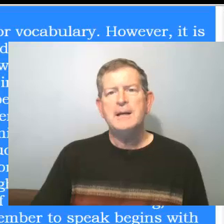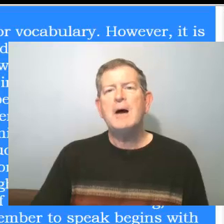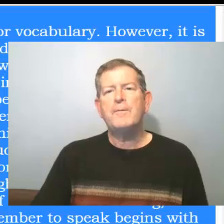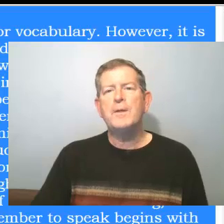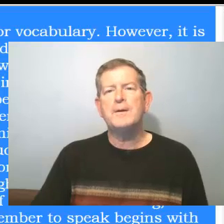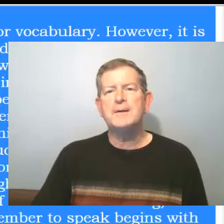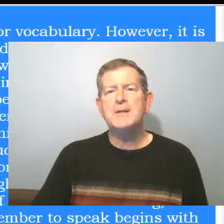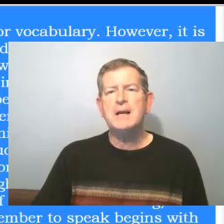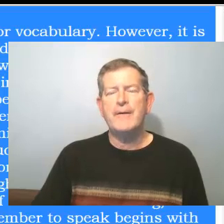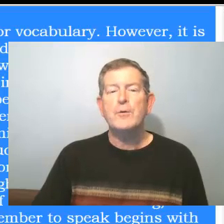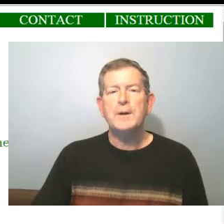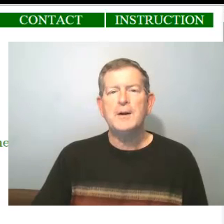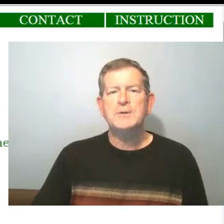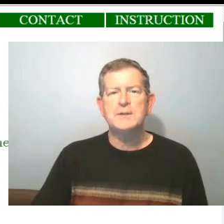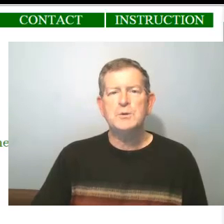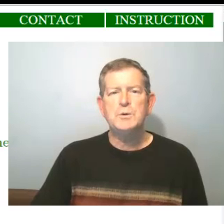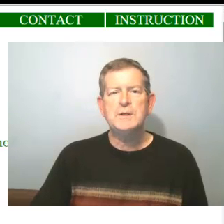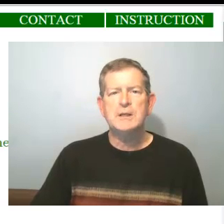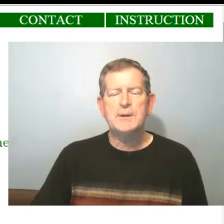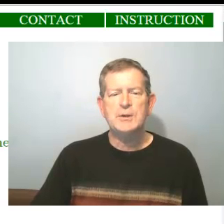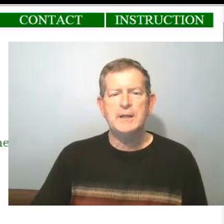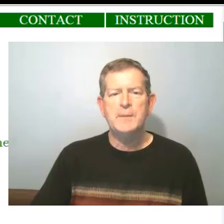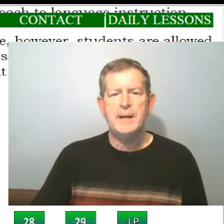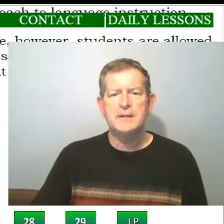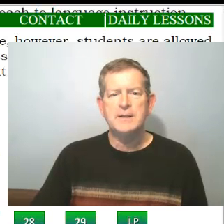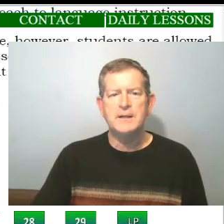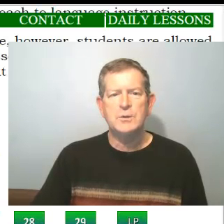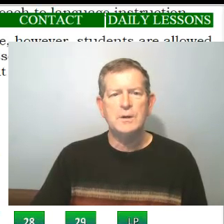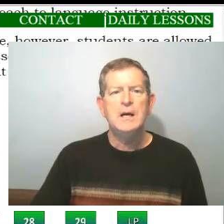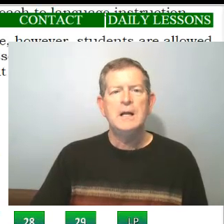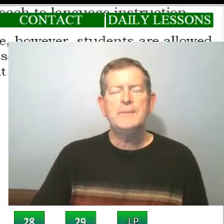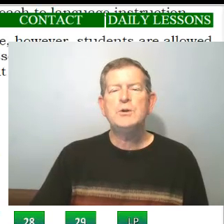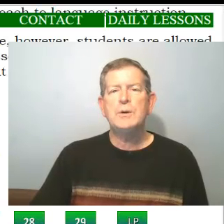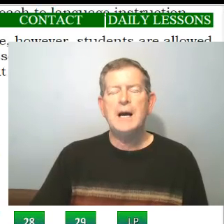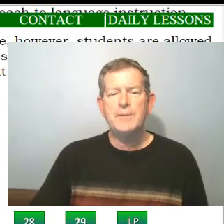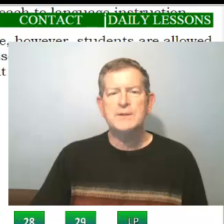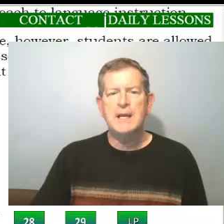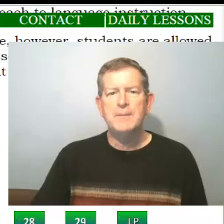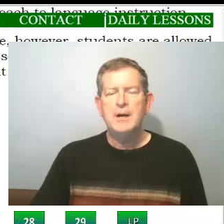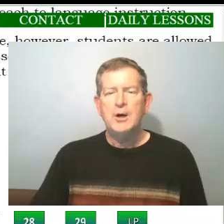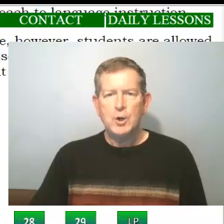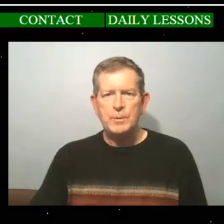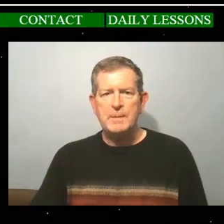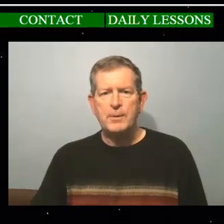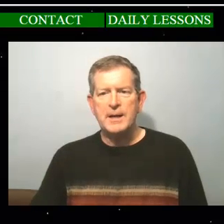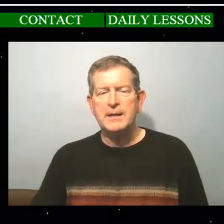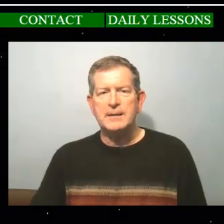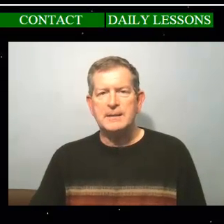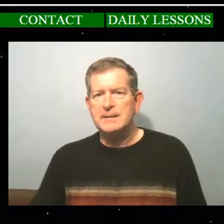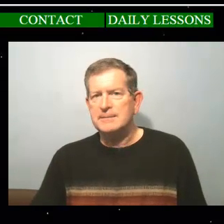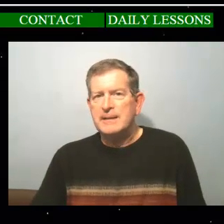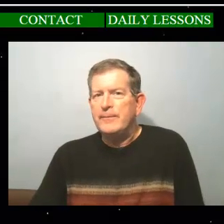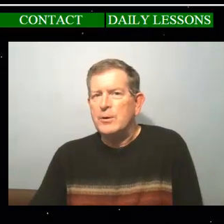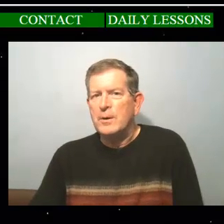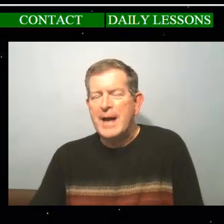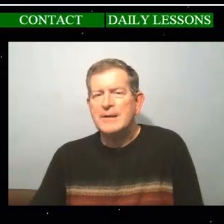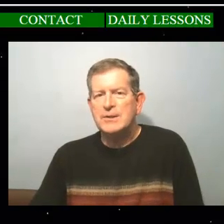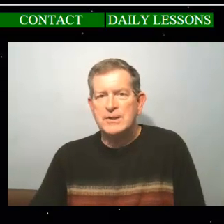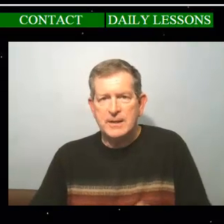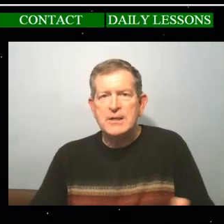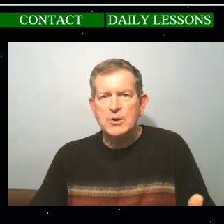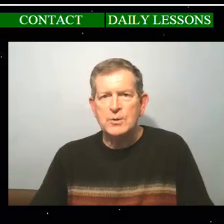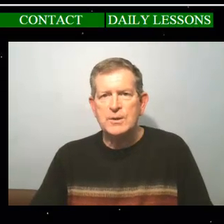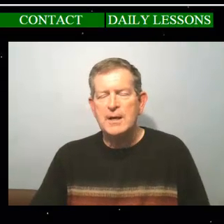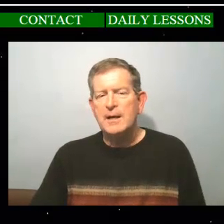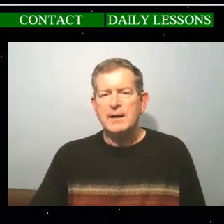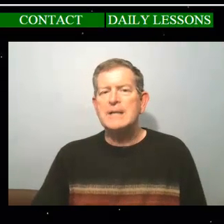Okay. Now, for the sake of everyone else, the student, and especially an independent study student, let me show you how this game could be played, even if you don't have access